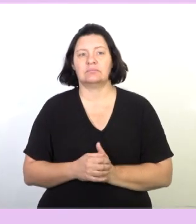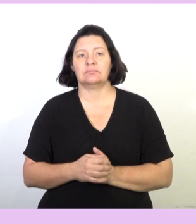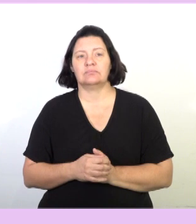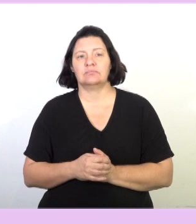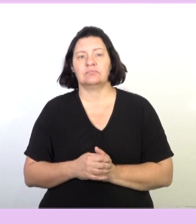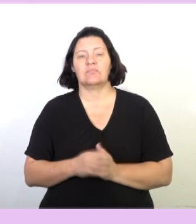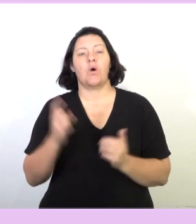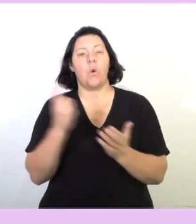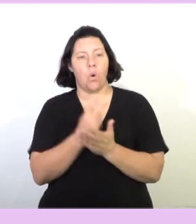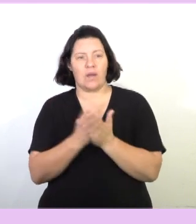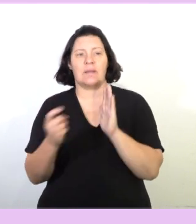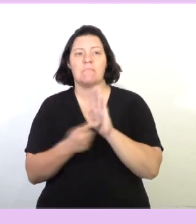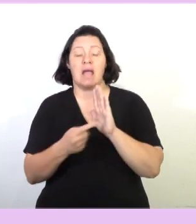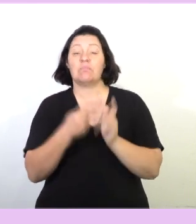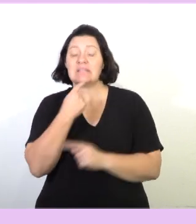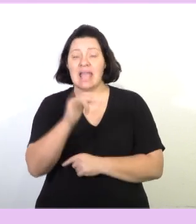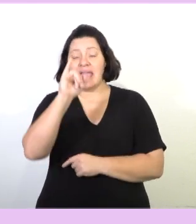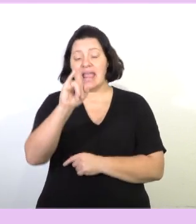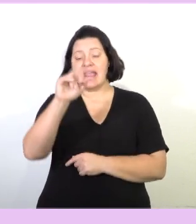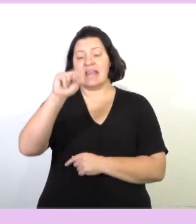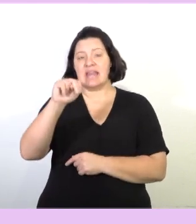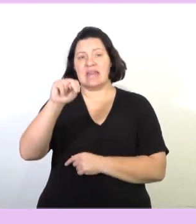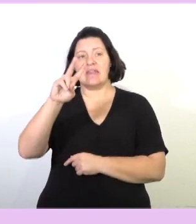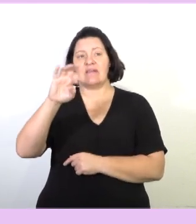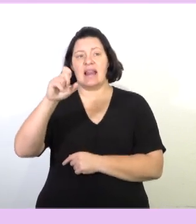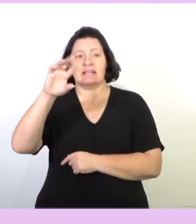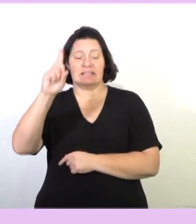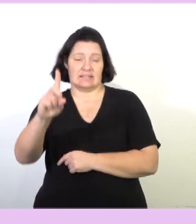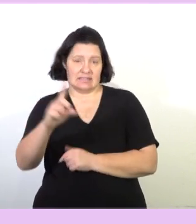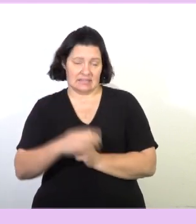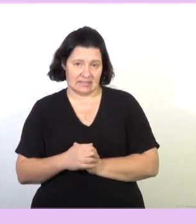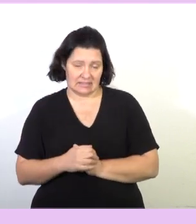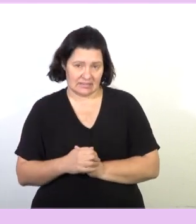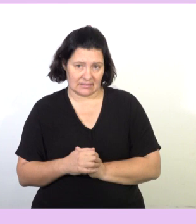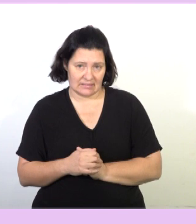invalid. There's always a mark for this here. So you must always give